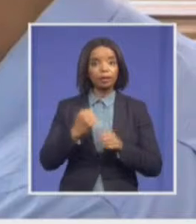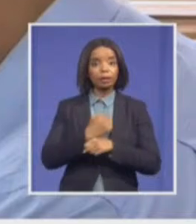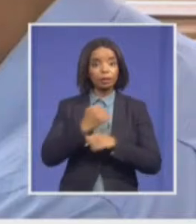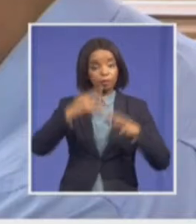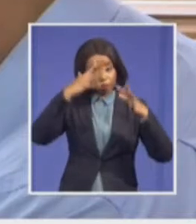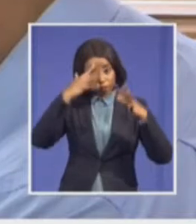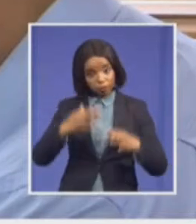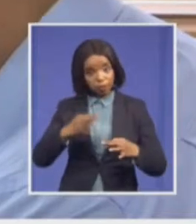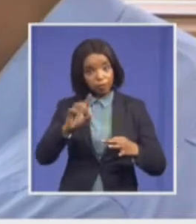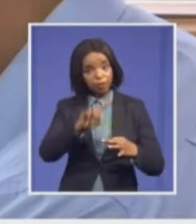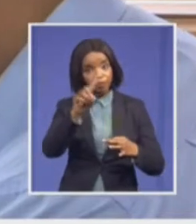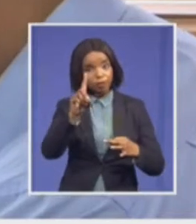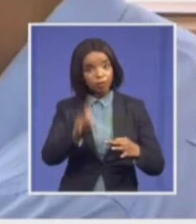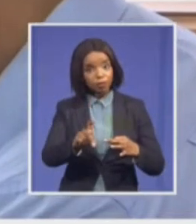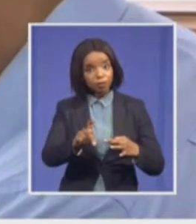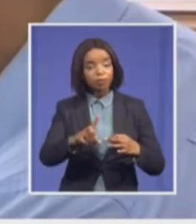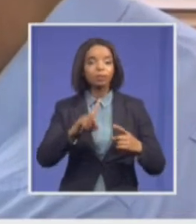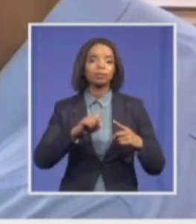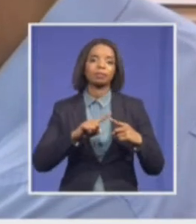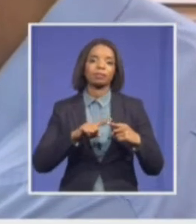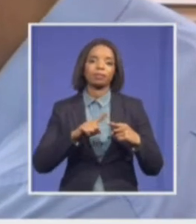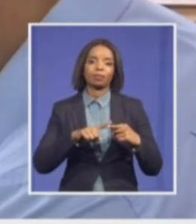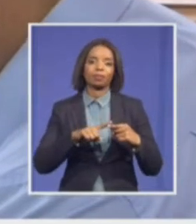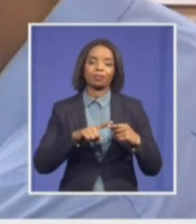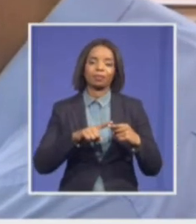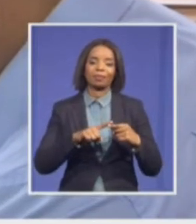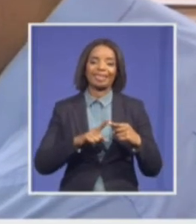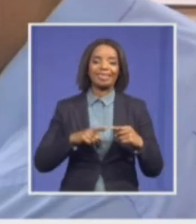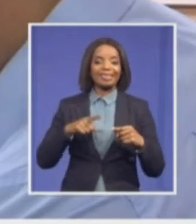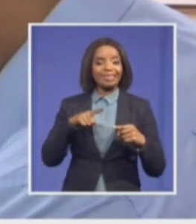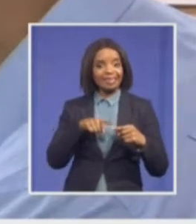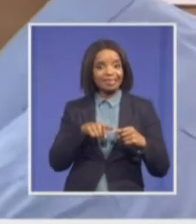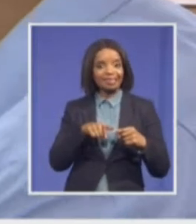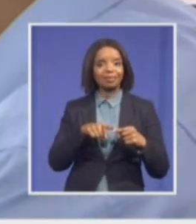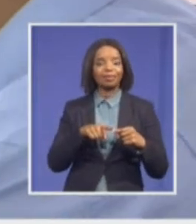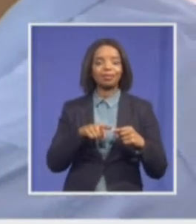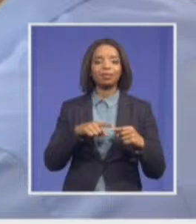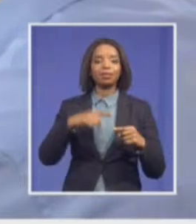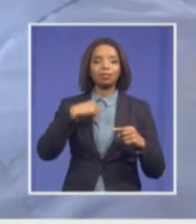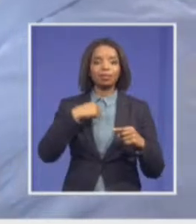and that's the point at which I want. Could I just ask you,